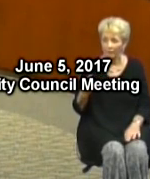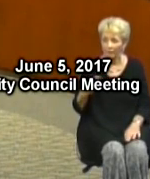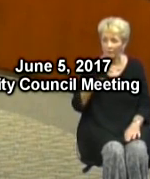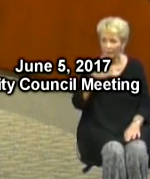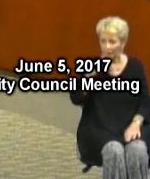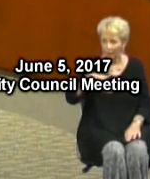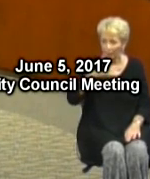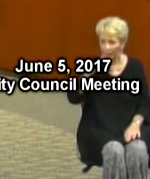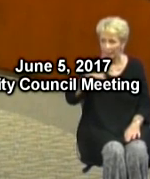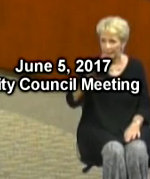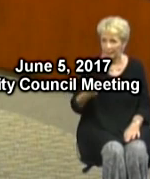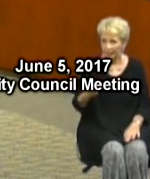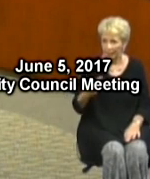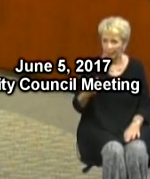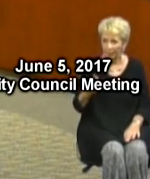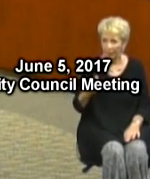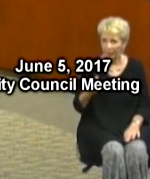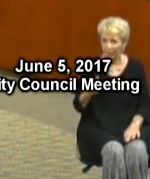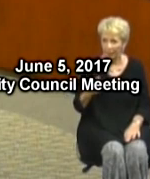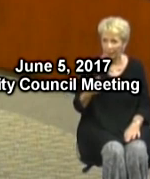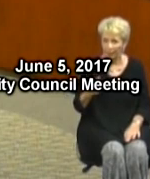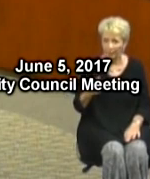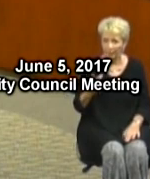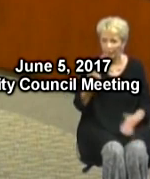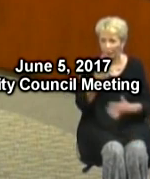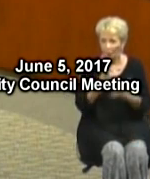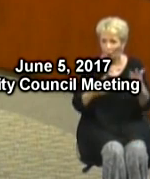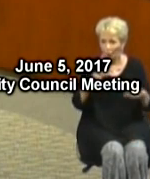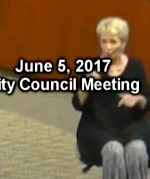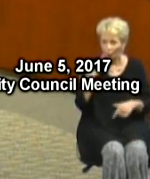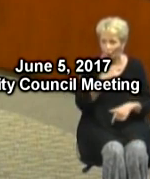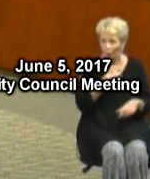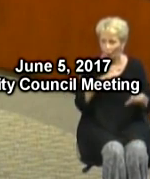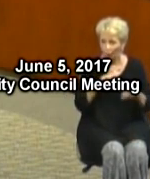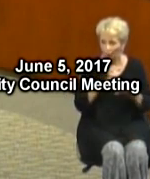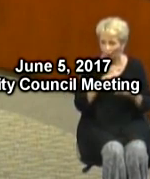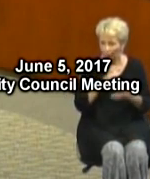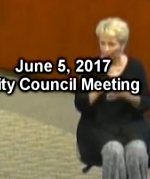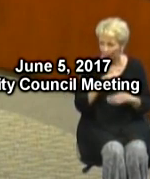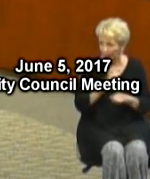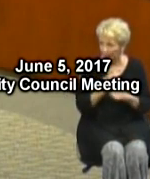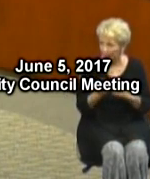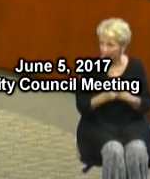seconded. Lloyd, what should we do in this case?